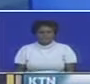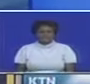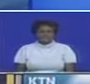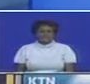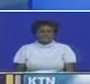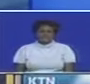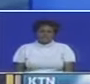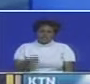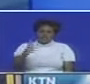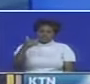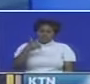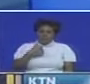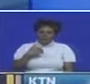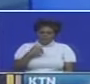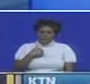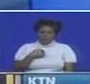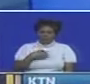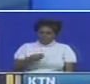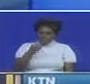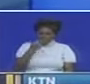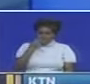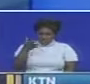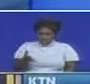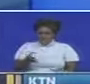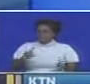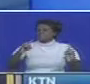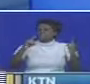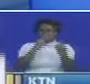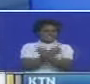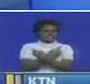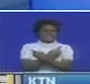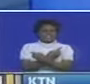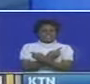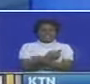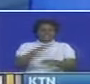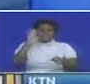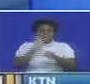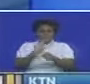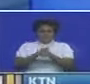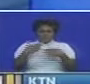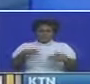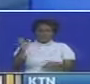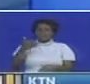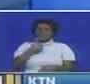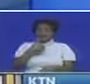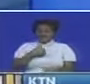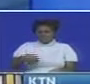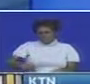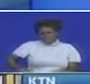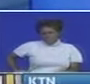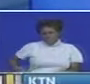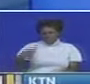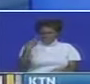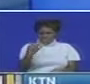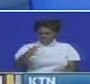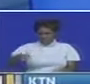Now, even as you have your dinner tonight, the situation is different for thousands of families who are facing drought in three counties